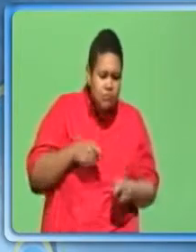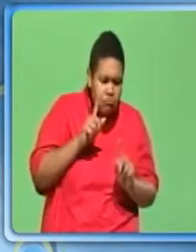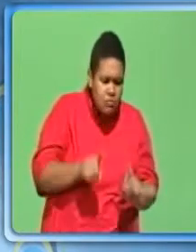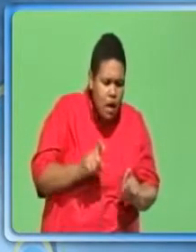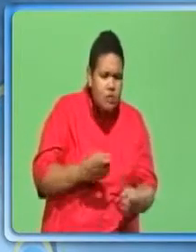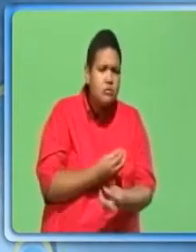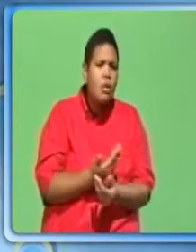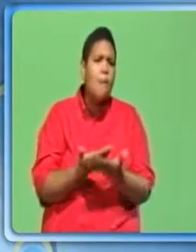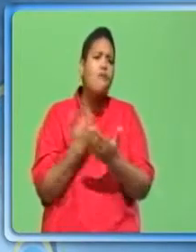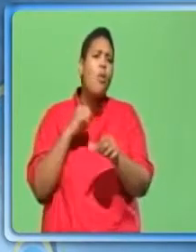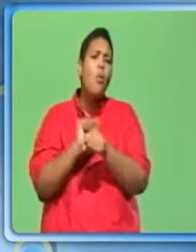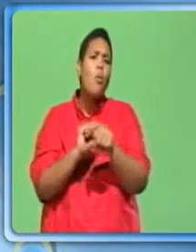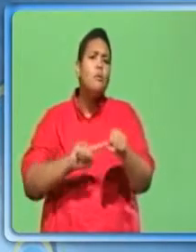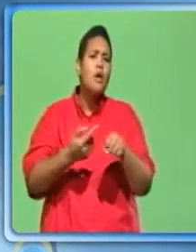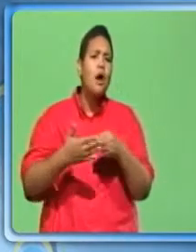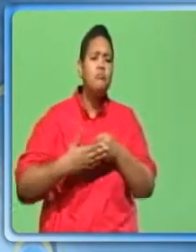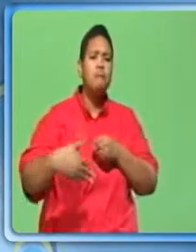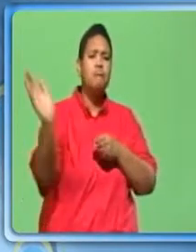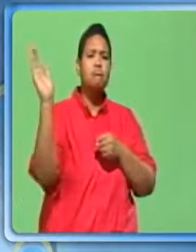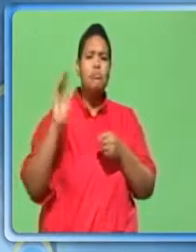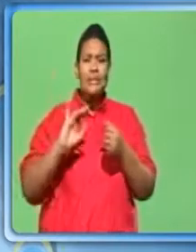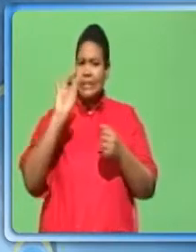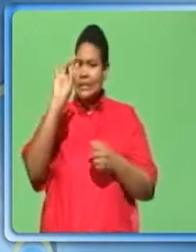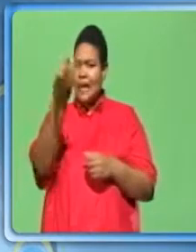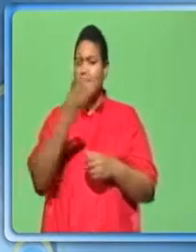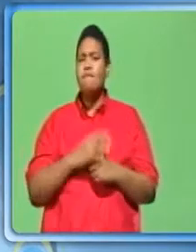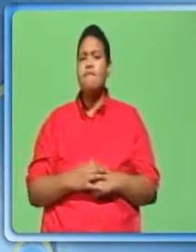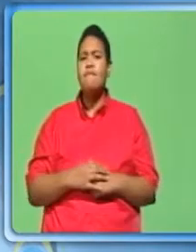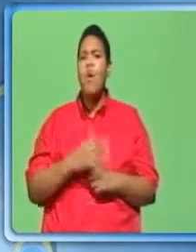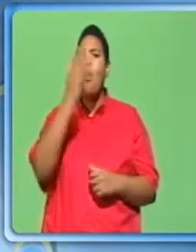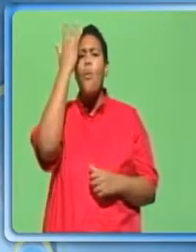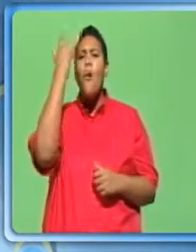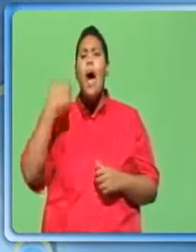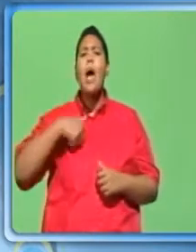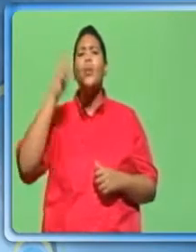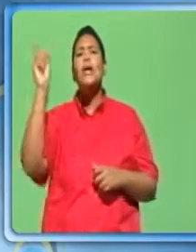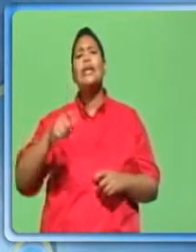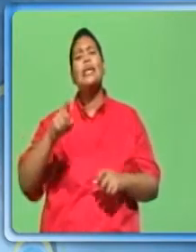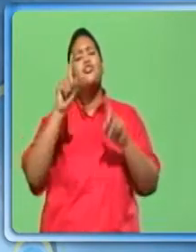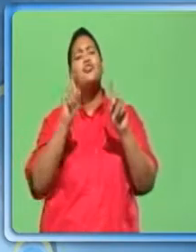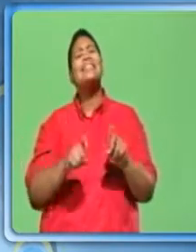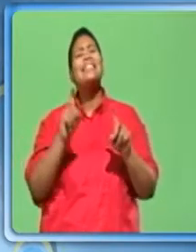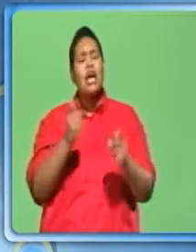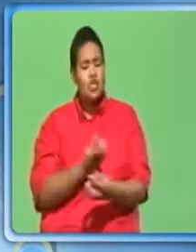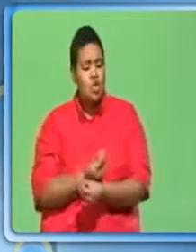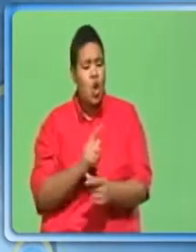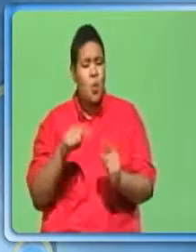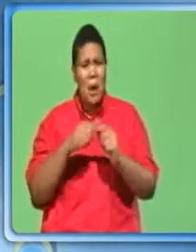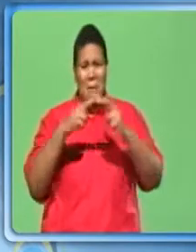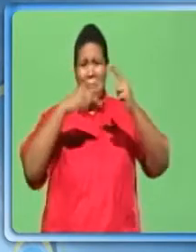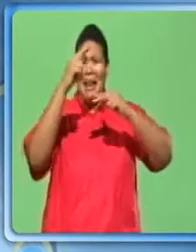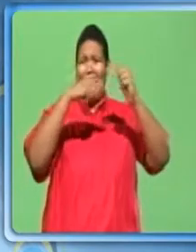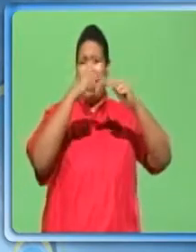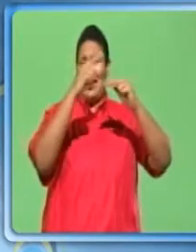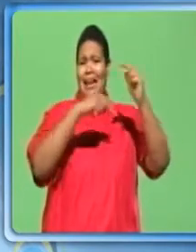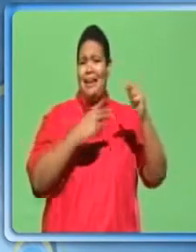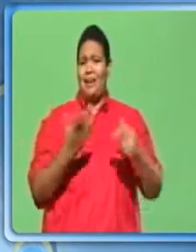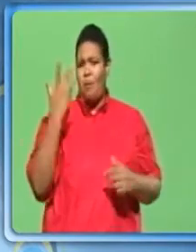work begins? 7. Why do we need to test soil when constructing a